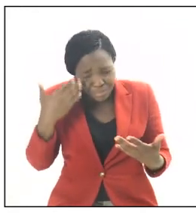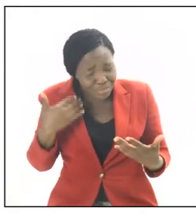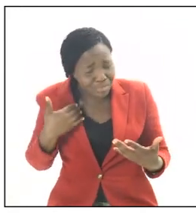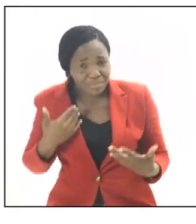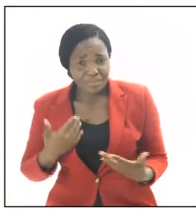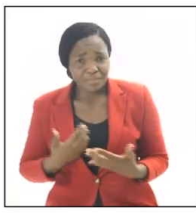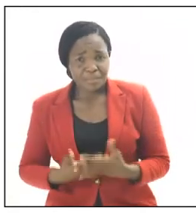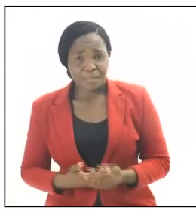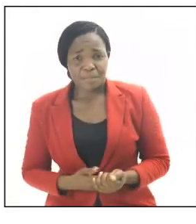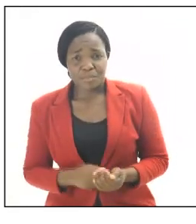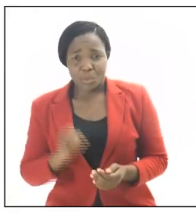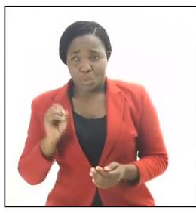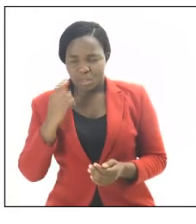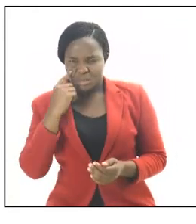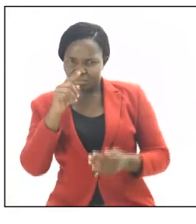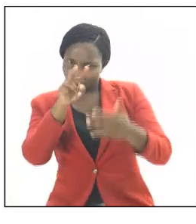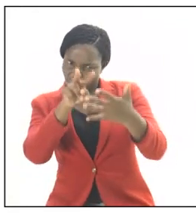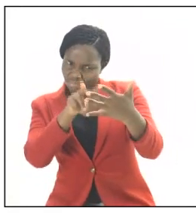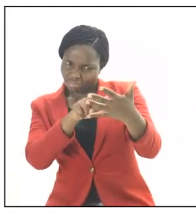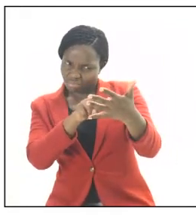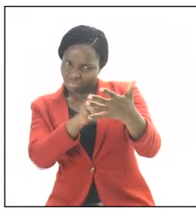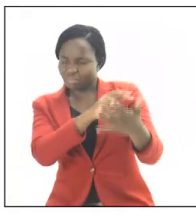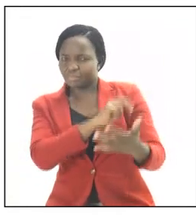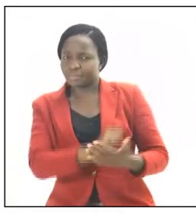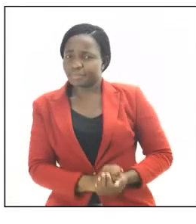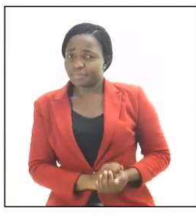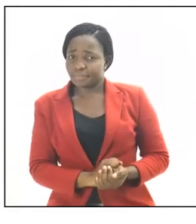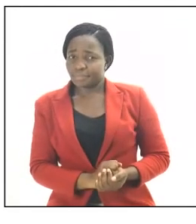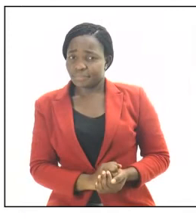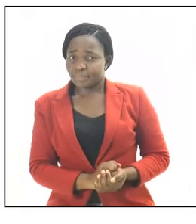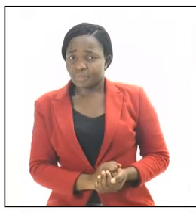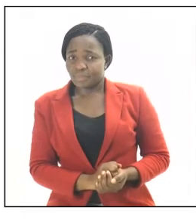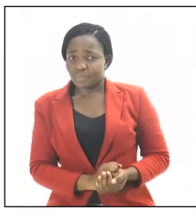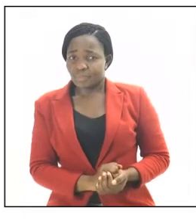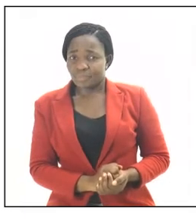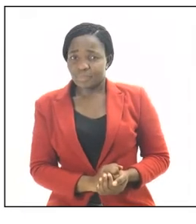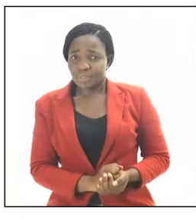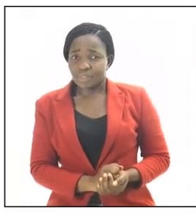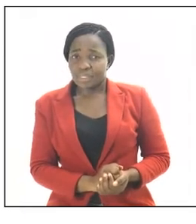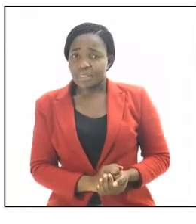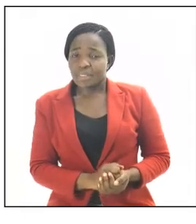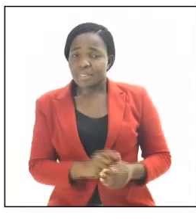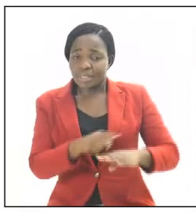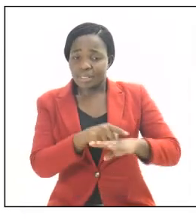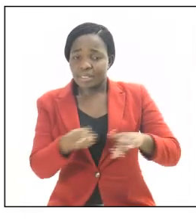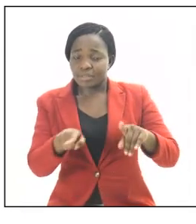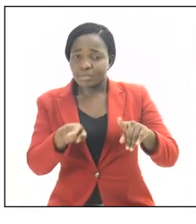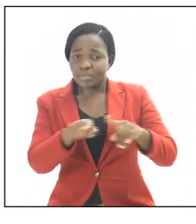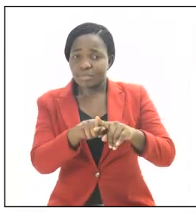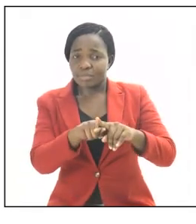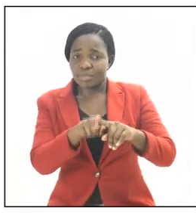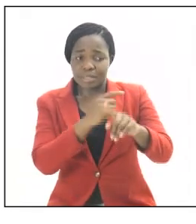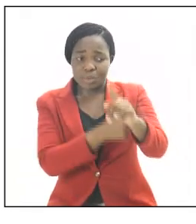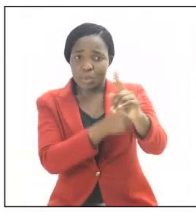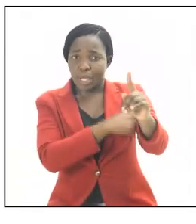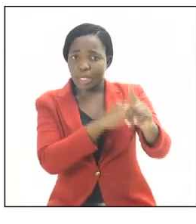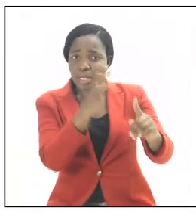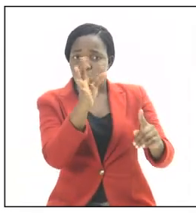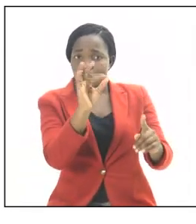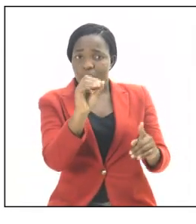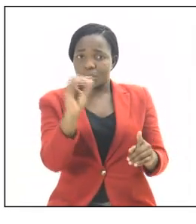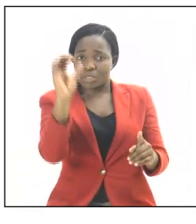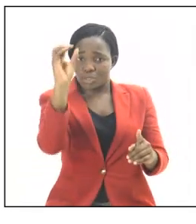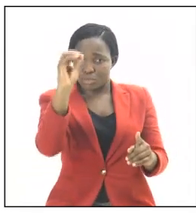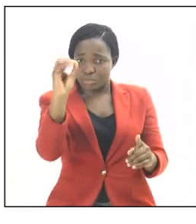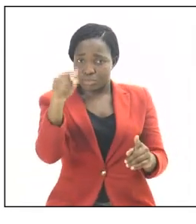Well, look at the sketch again. The line that forms a 90-degree angle with one of the sides is